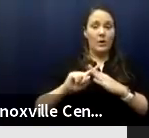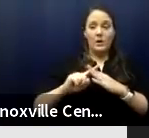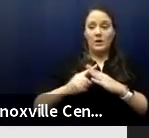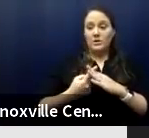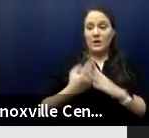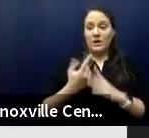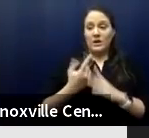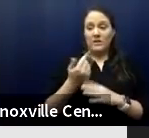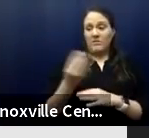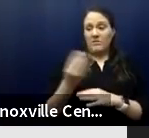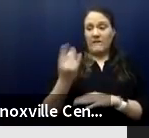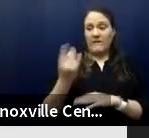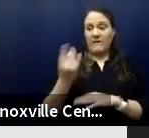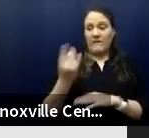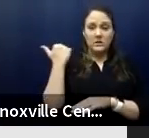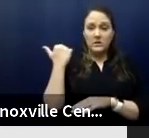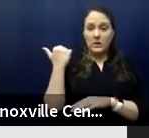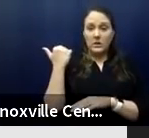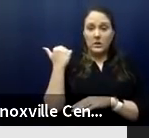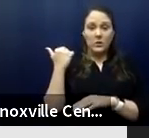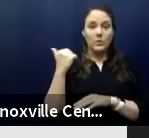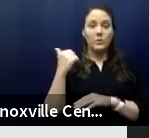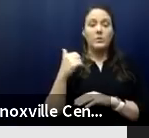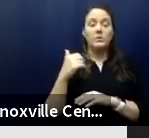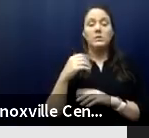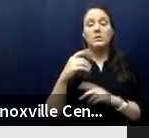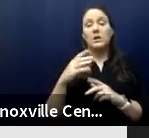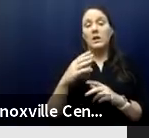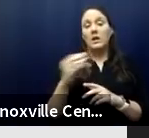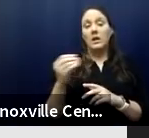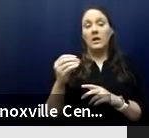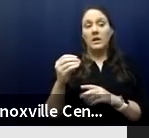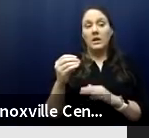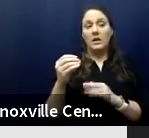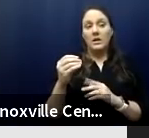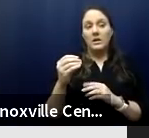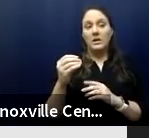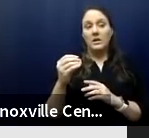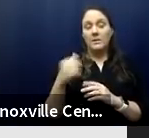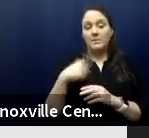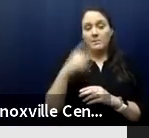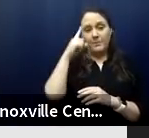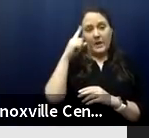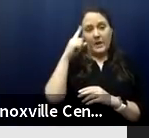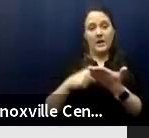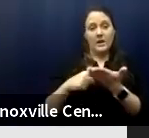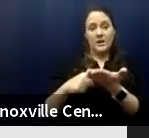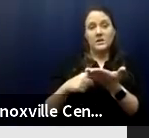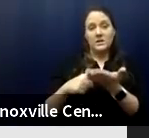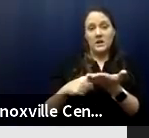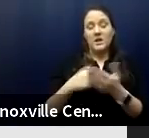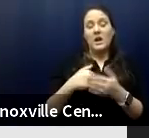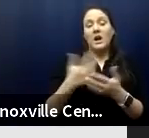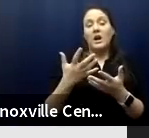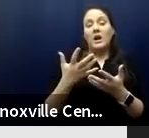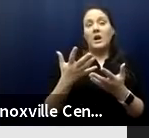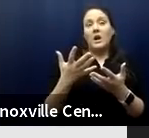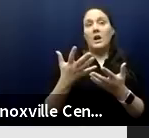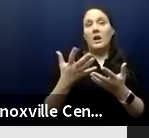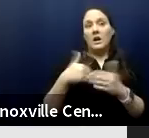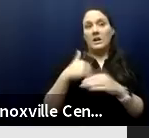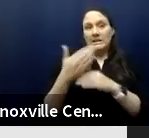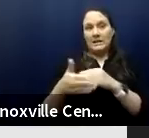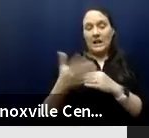few days ago. And I think the discussion, and I want to get to next, I want to get to